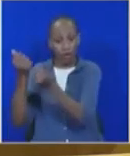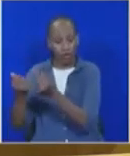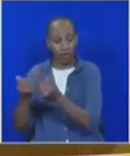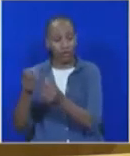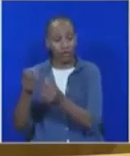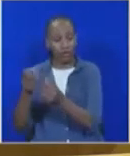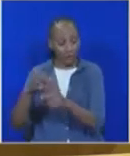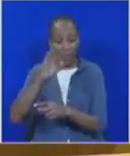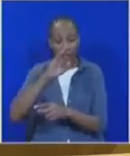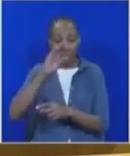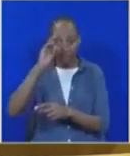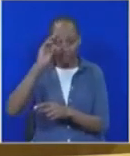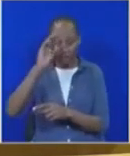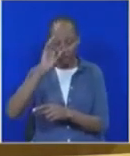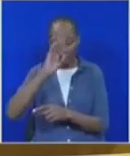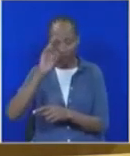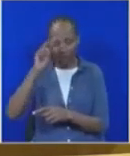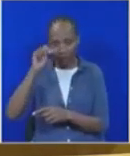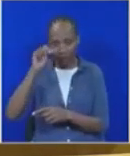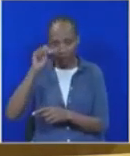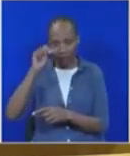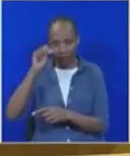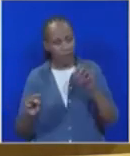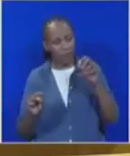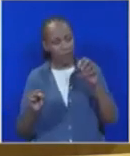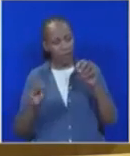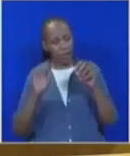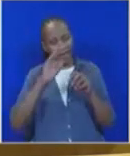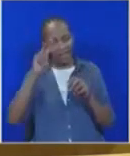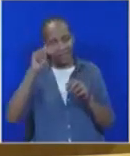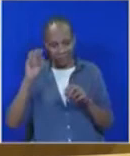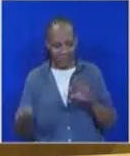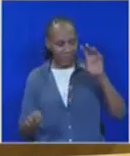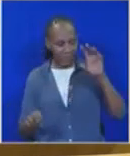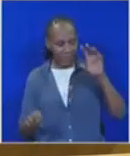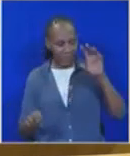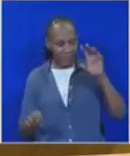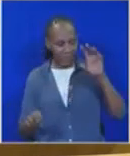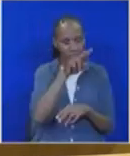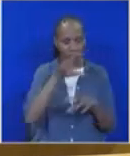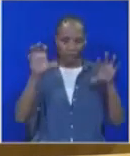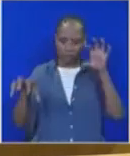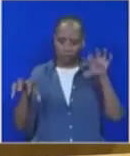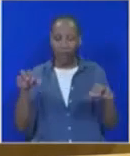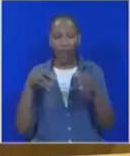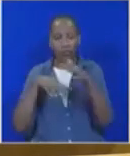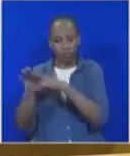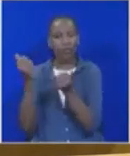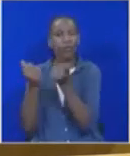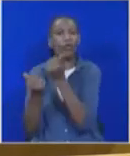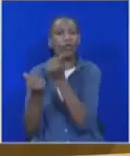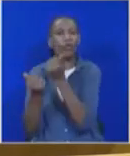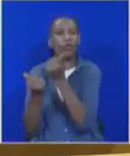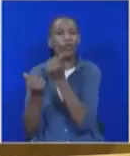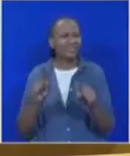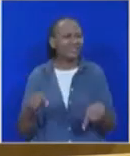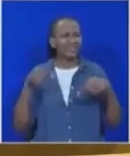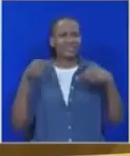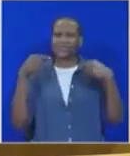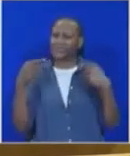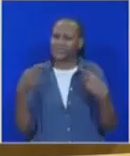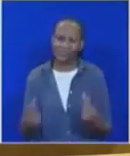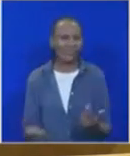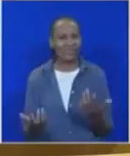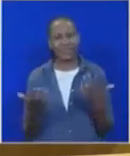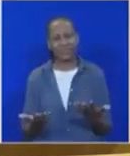case. In its judgment, the Constitutional Court said, and I quote, "It is practically impossible to furnish and judicially